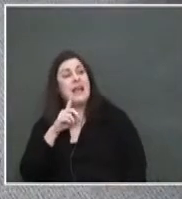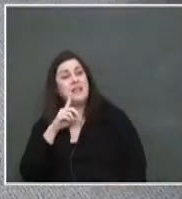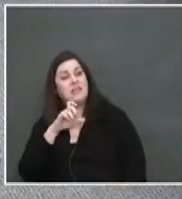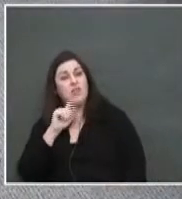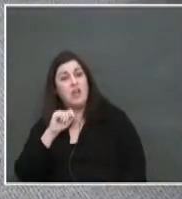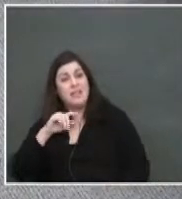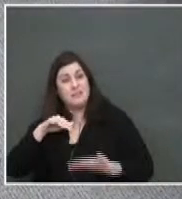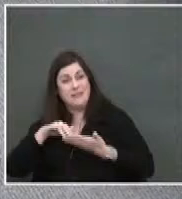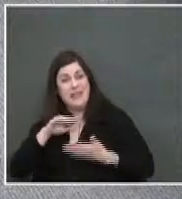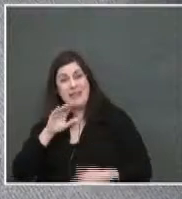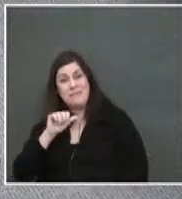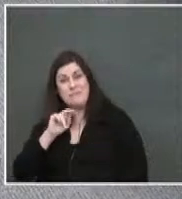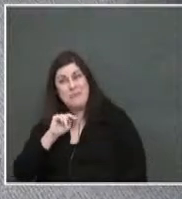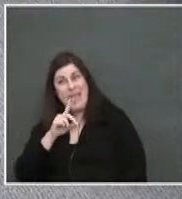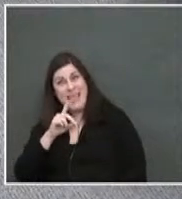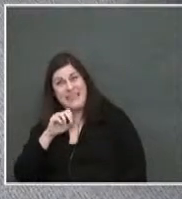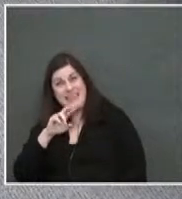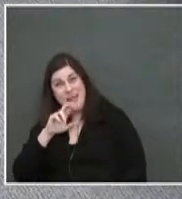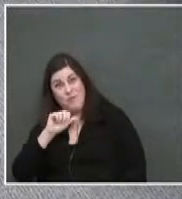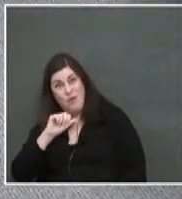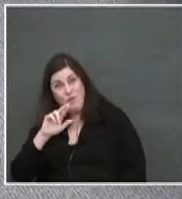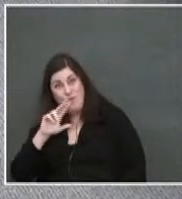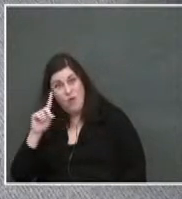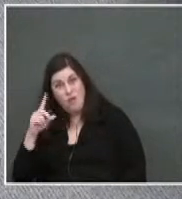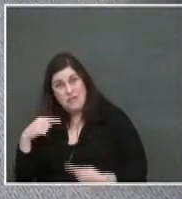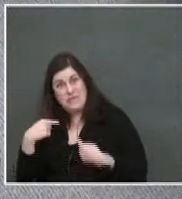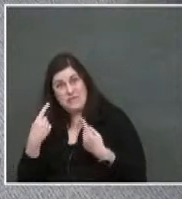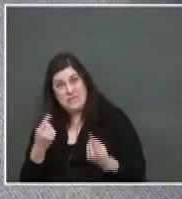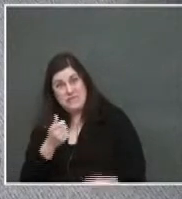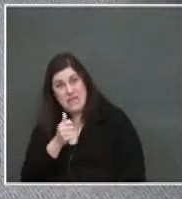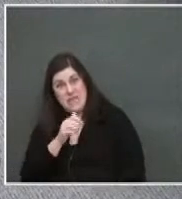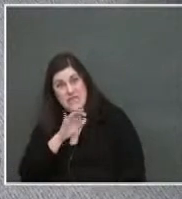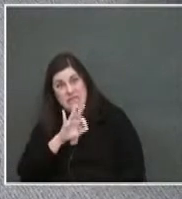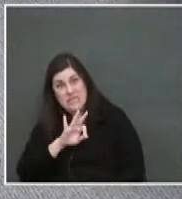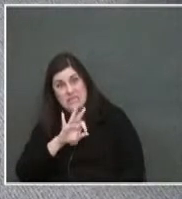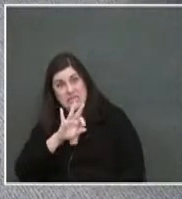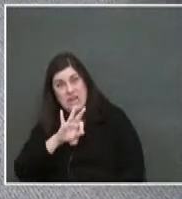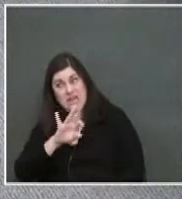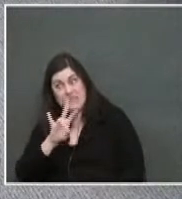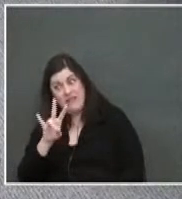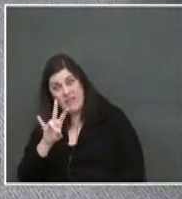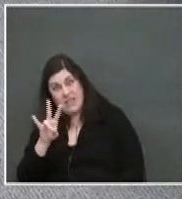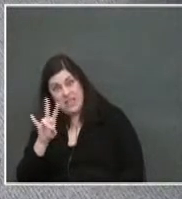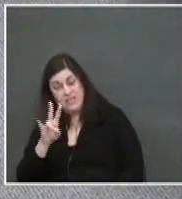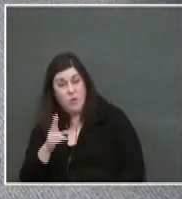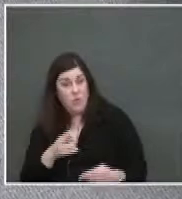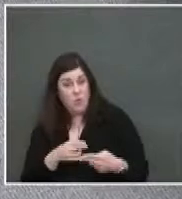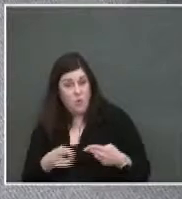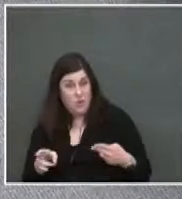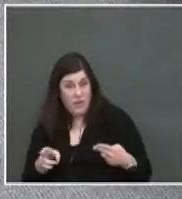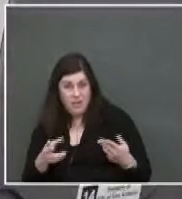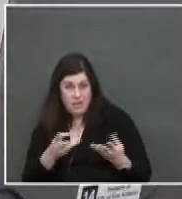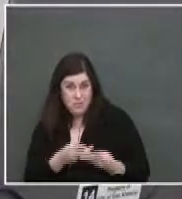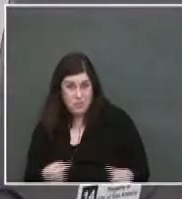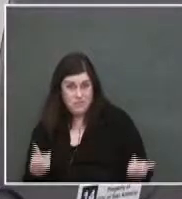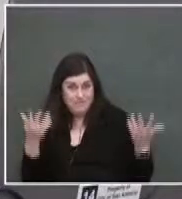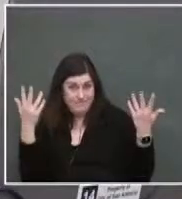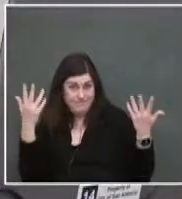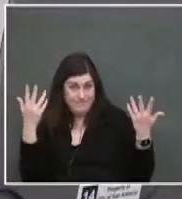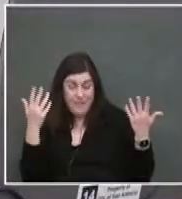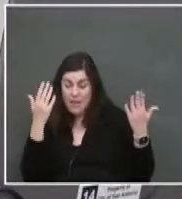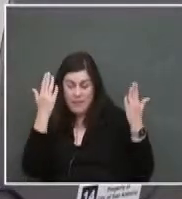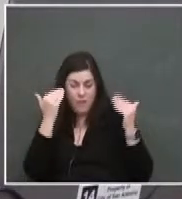since 1997, so I'm not hopeful that anything is going to get done quickly. understood, Councilwoman. So